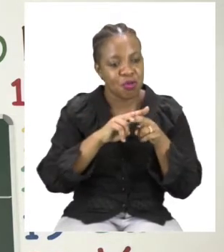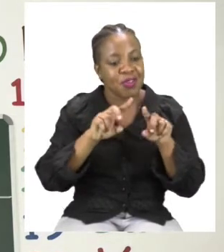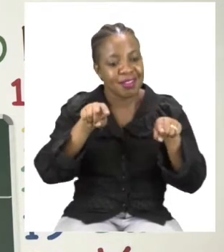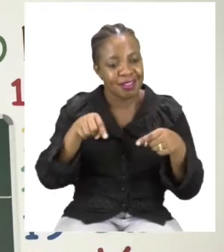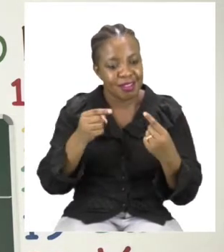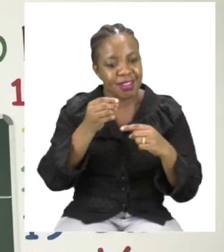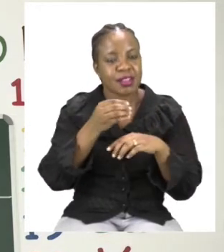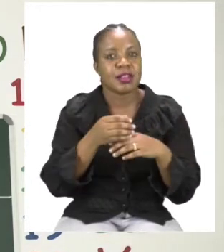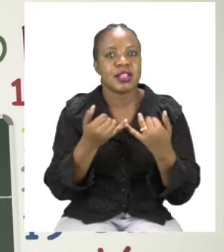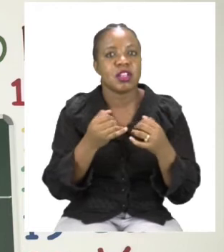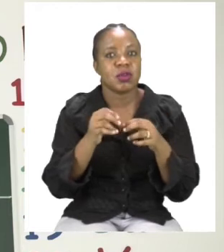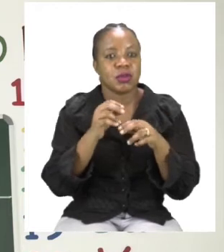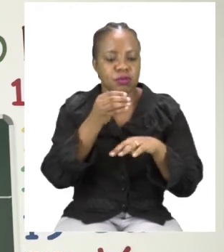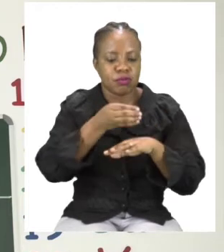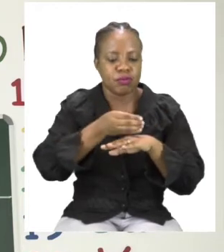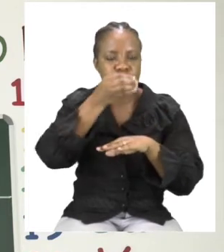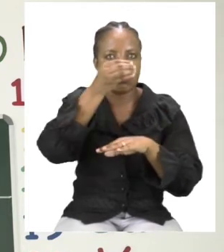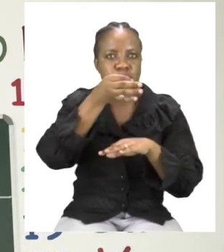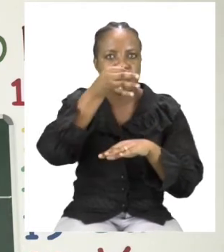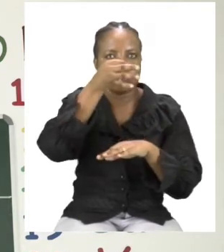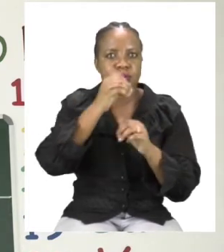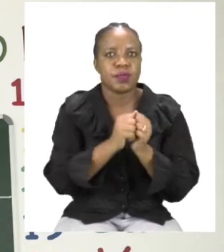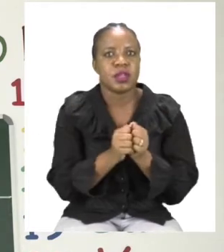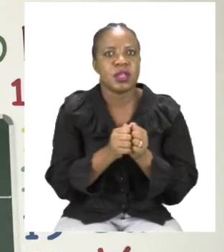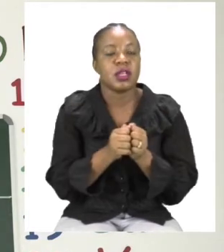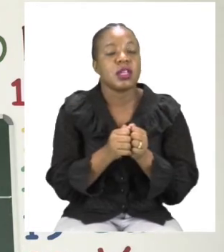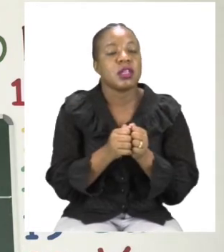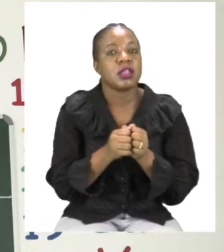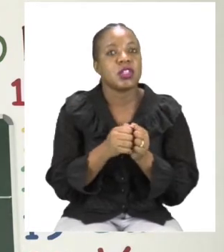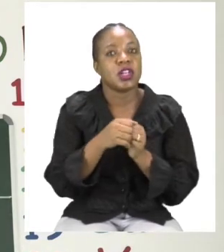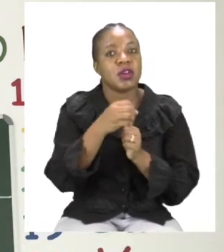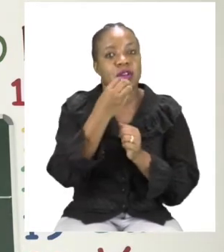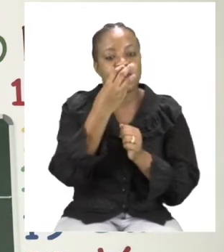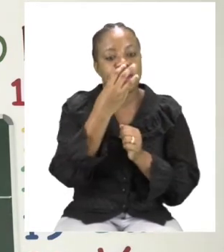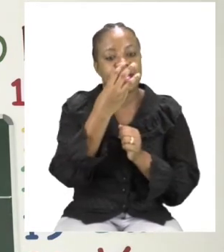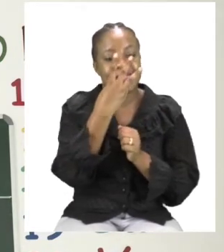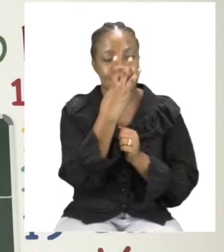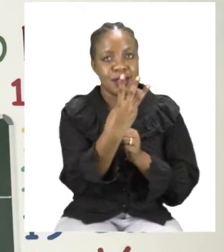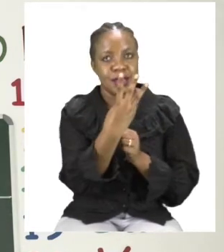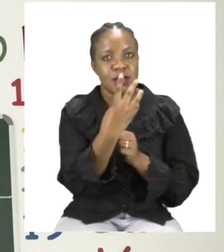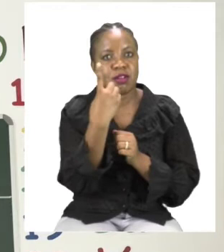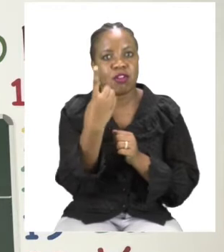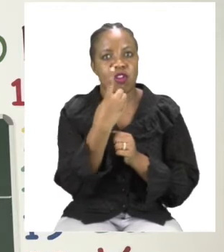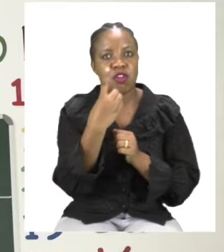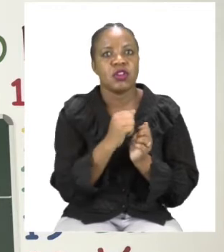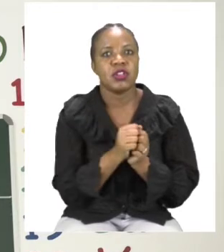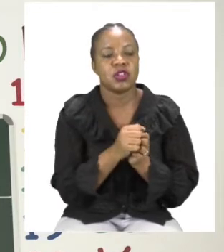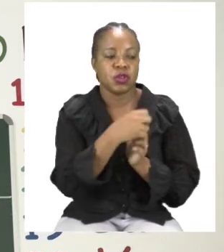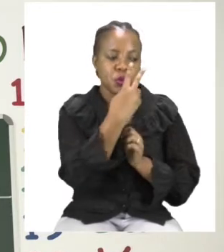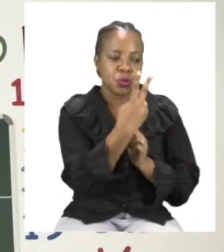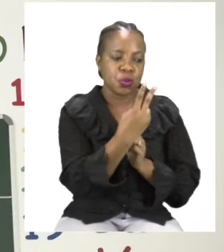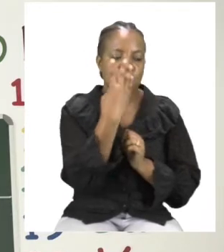take how many counters? Only 3. I will take 2 blue ones and 1 red one for